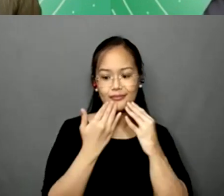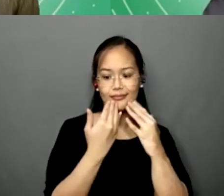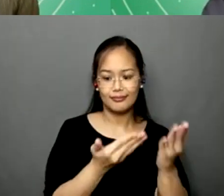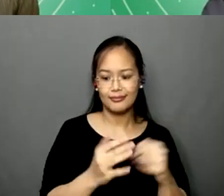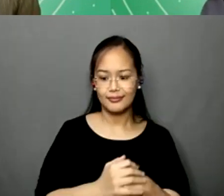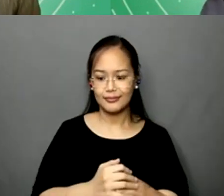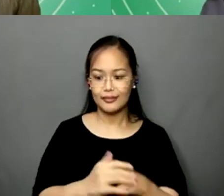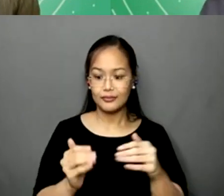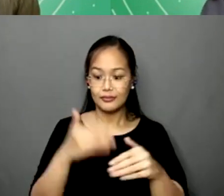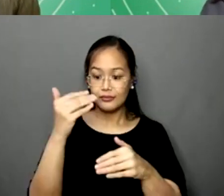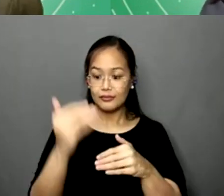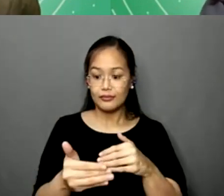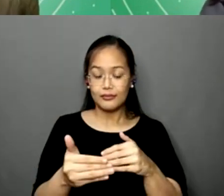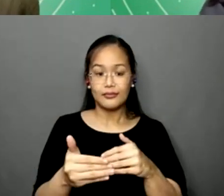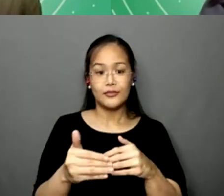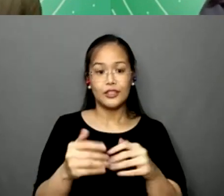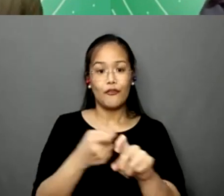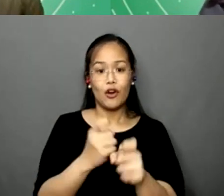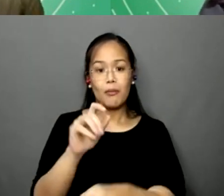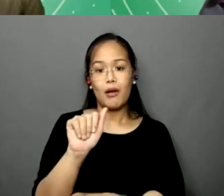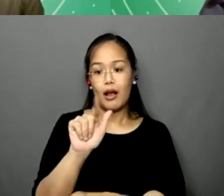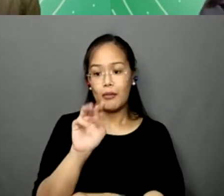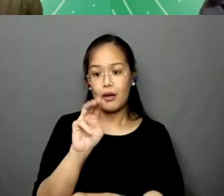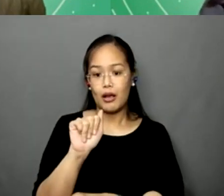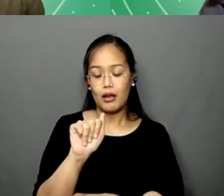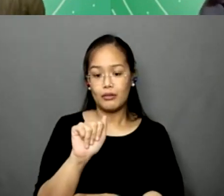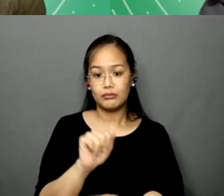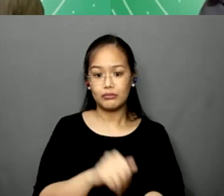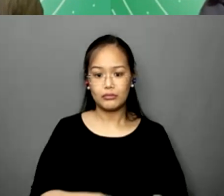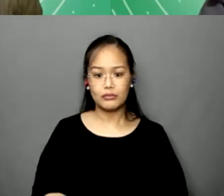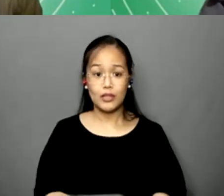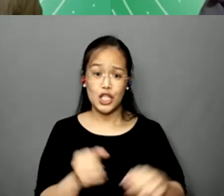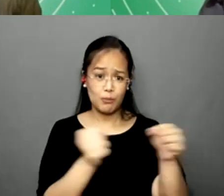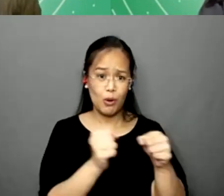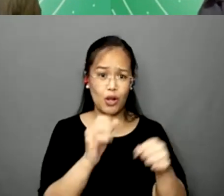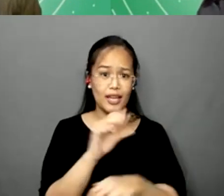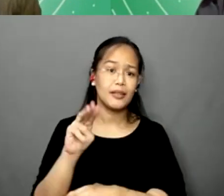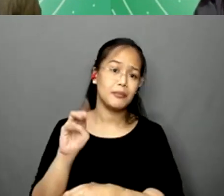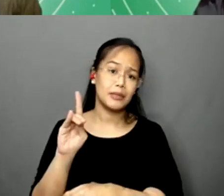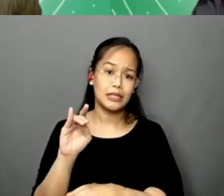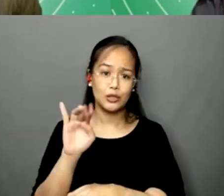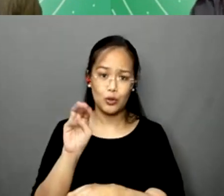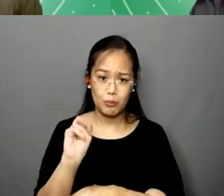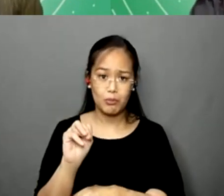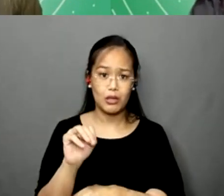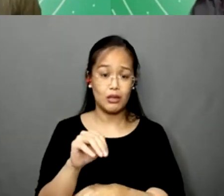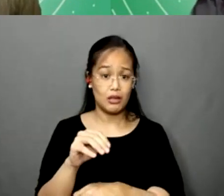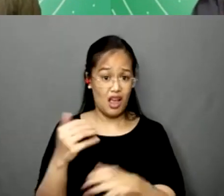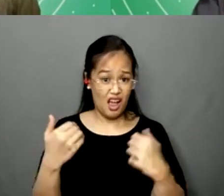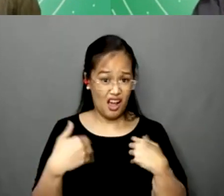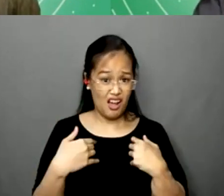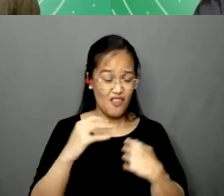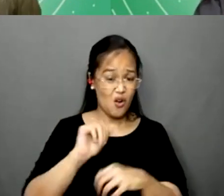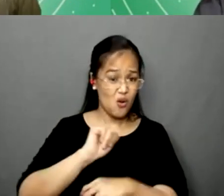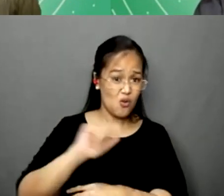question is from Alma. Do small and medium-sized enterprises prepare sustainability reports? Okay, so I think this